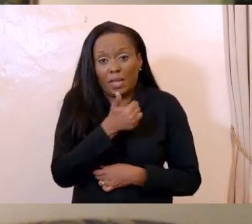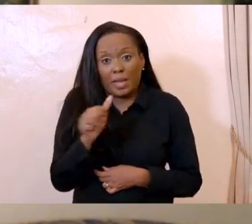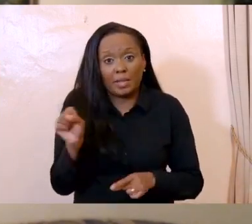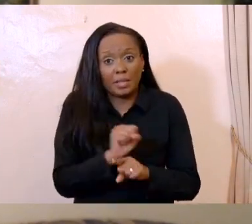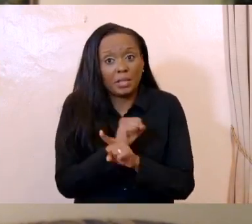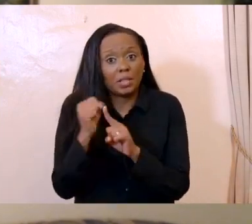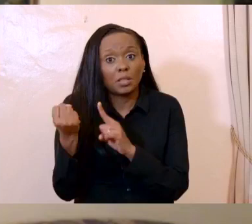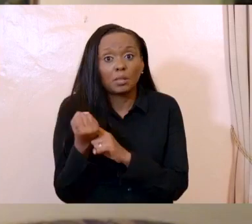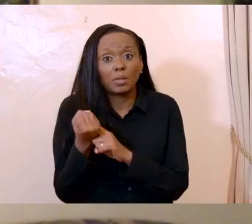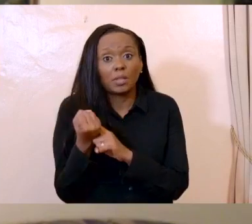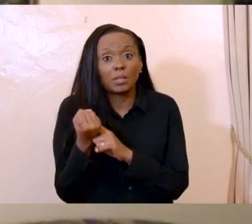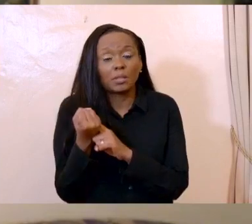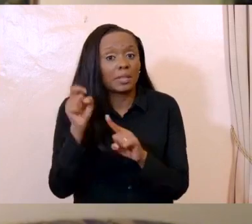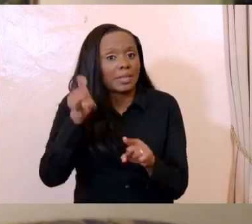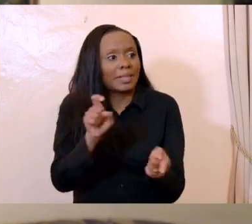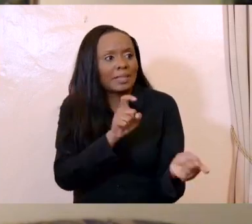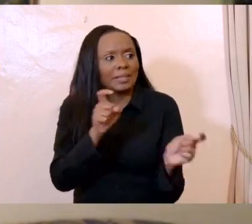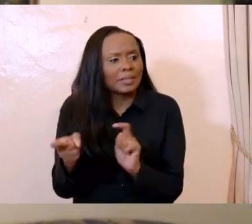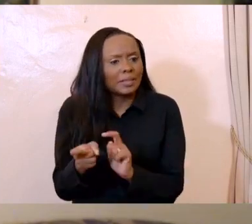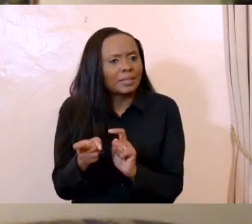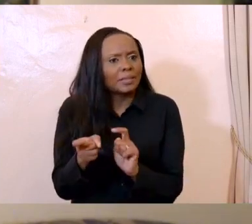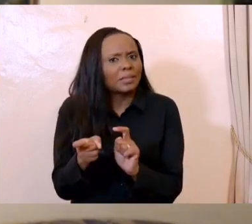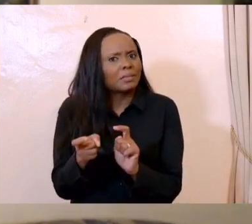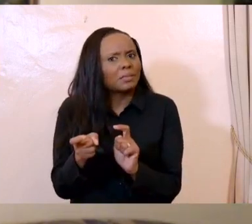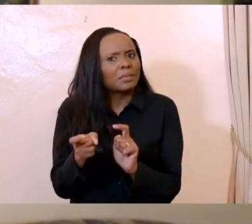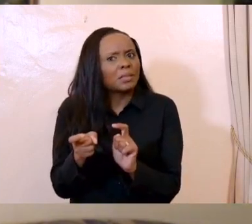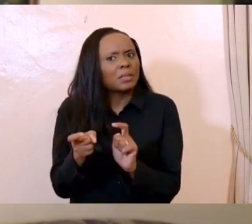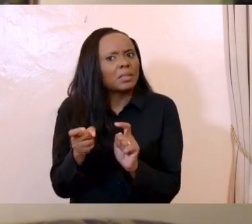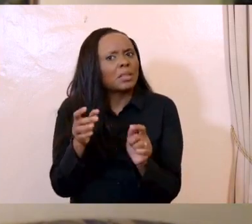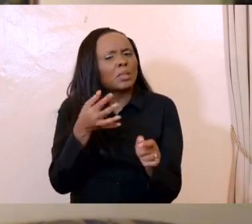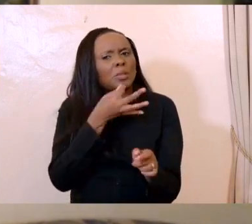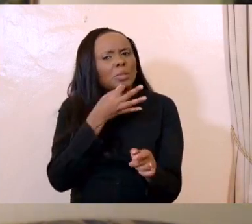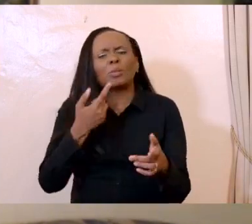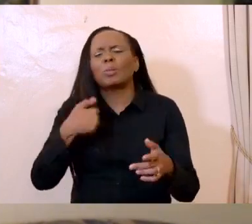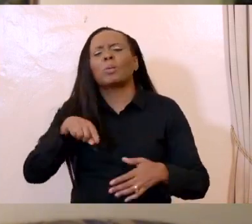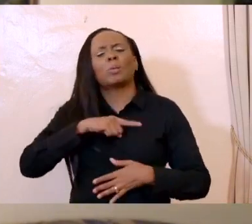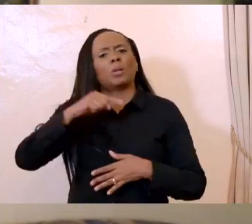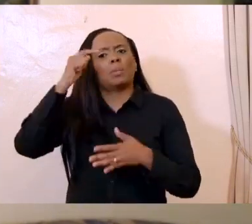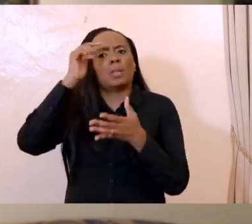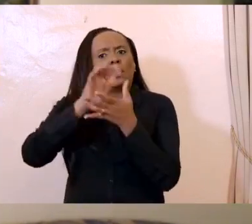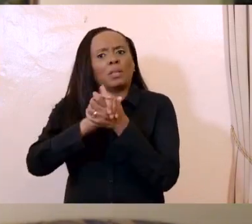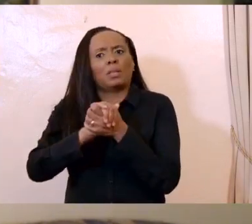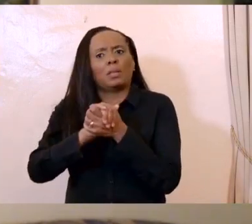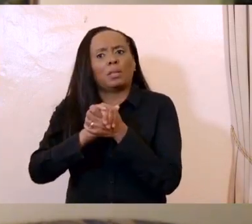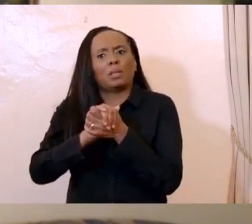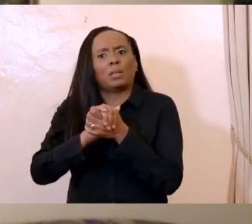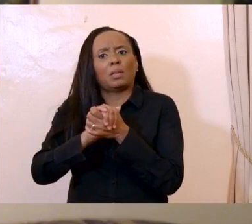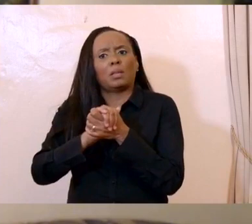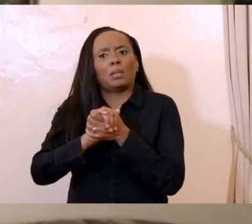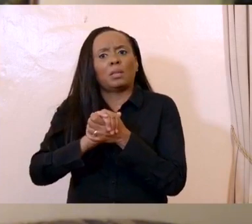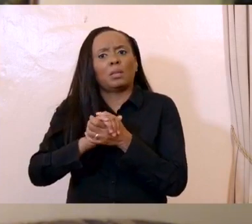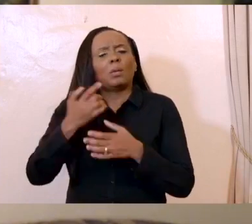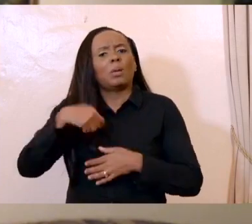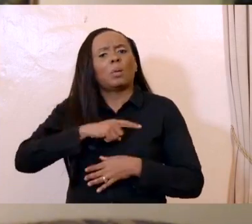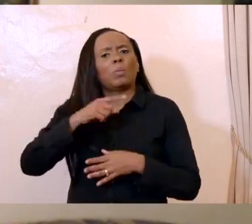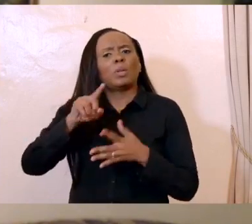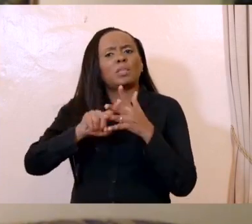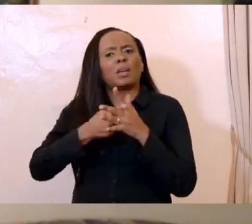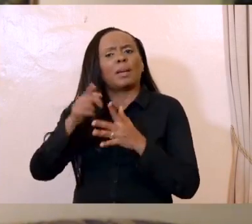from getting these tests to the lab much sooner? We believe that we started hearing about this